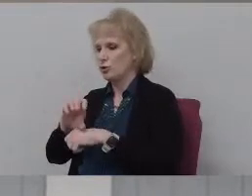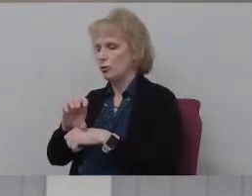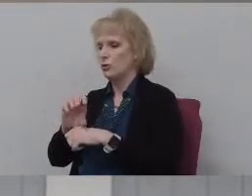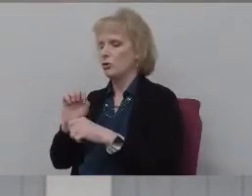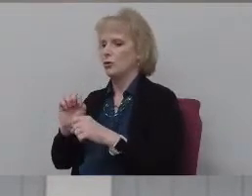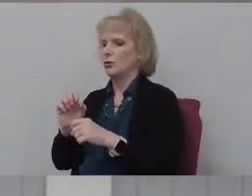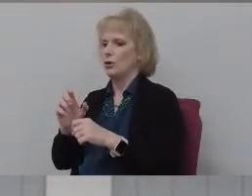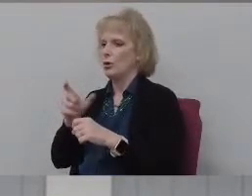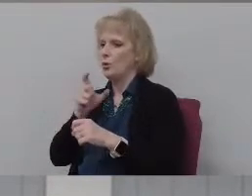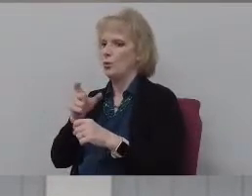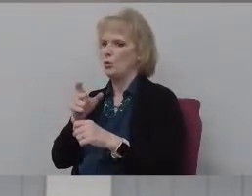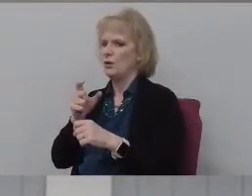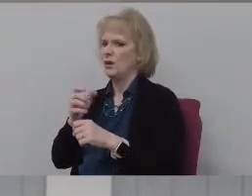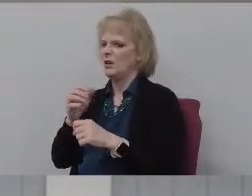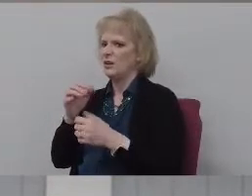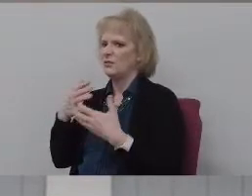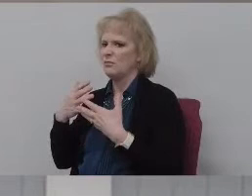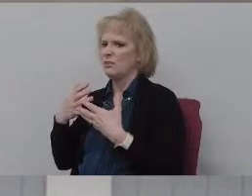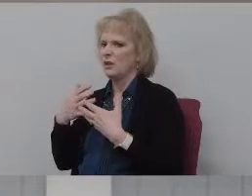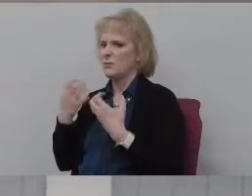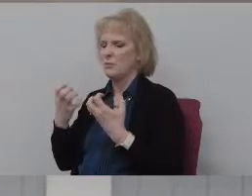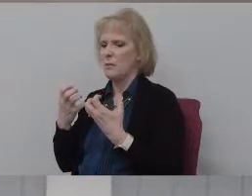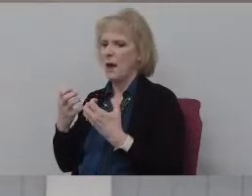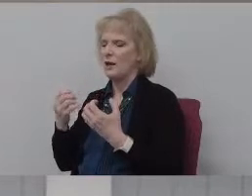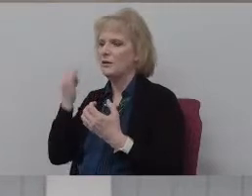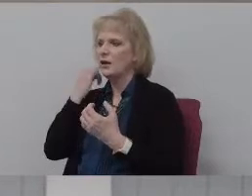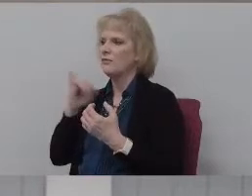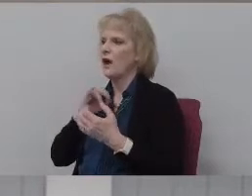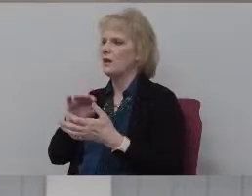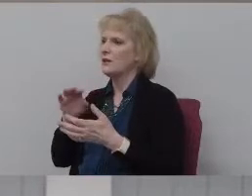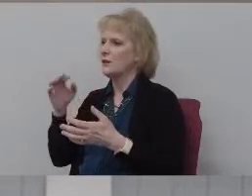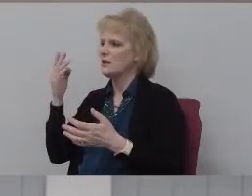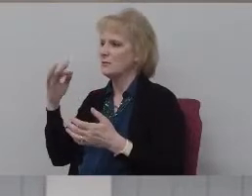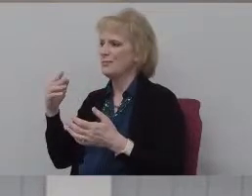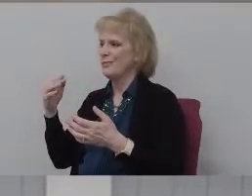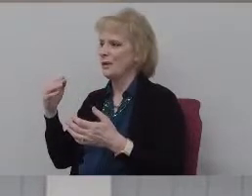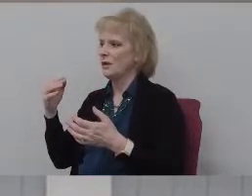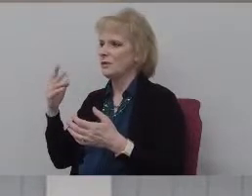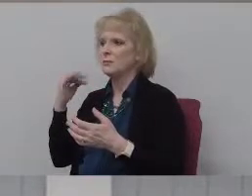up and said, you know what? I just don't think your children are named out. I'm going to start calling you, your kids this.